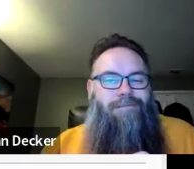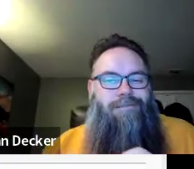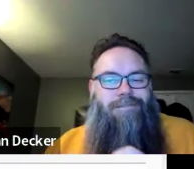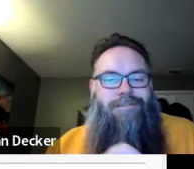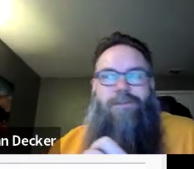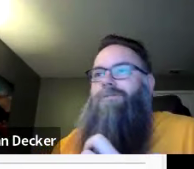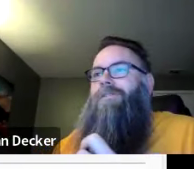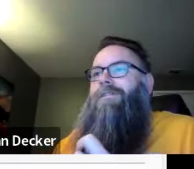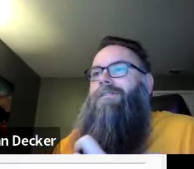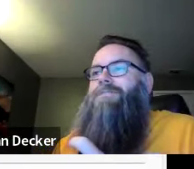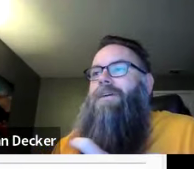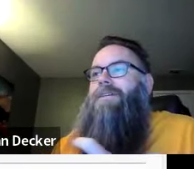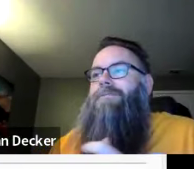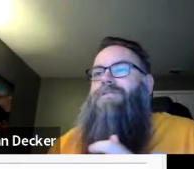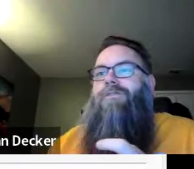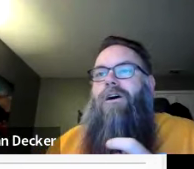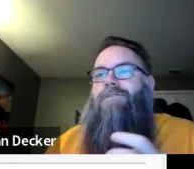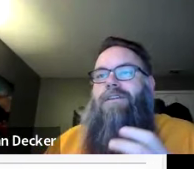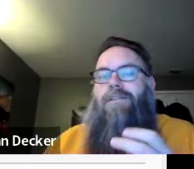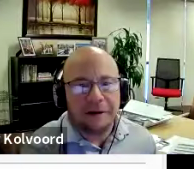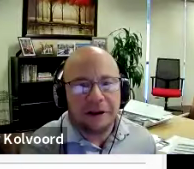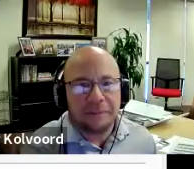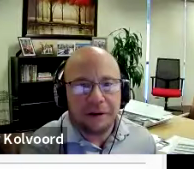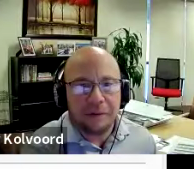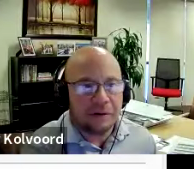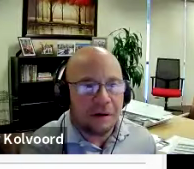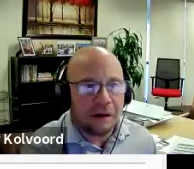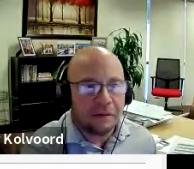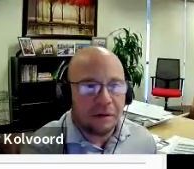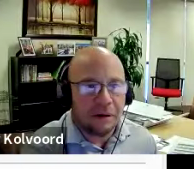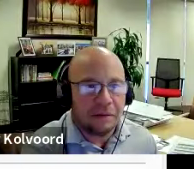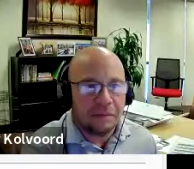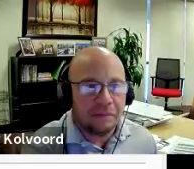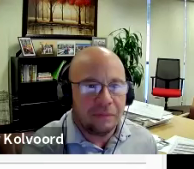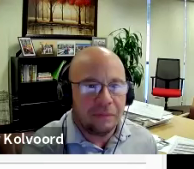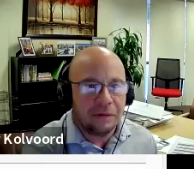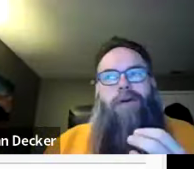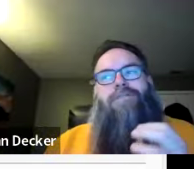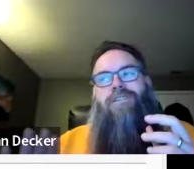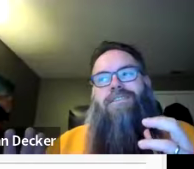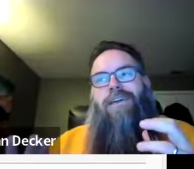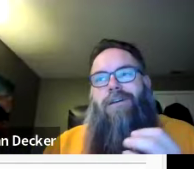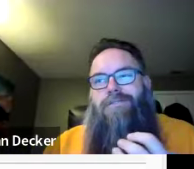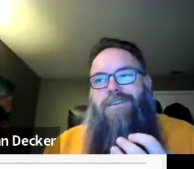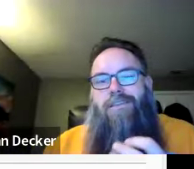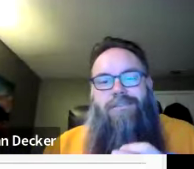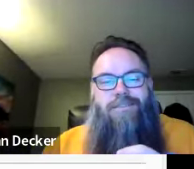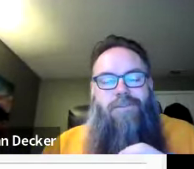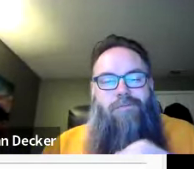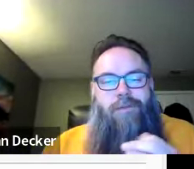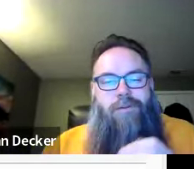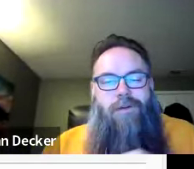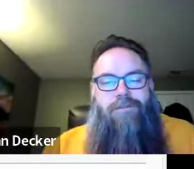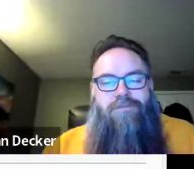Does anyone know? That's my assumption, though. DSPU is gone. That's what I was thinking. If I didn't want to say it, but I was thinking